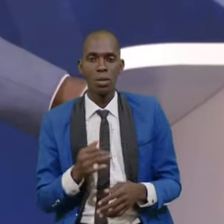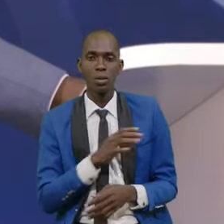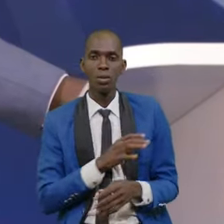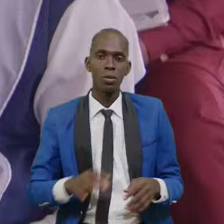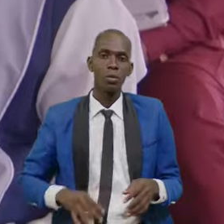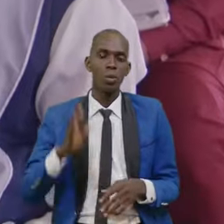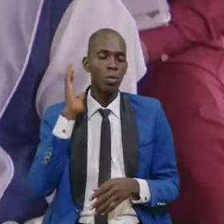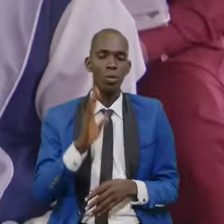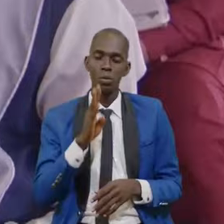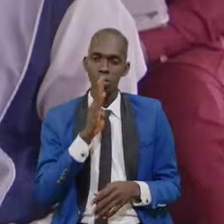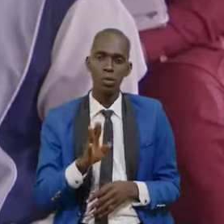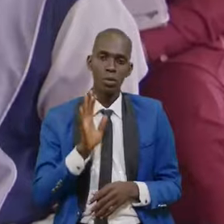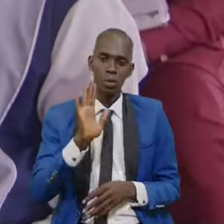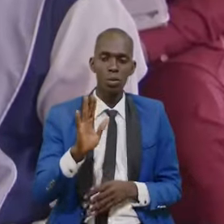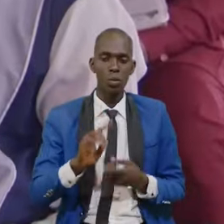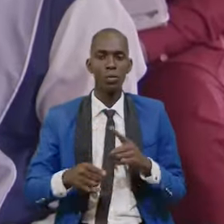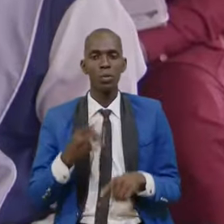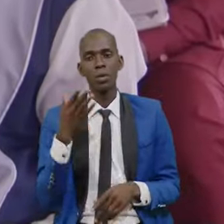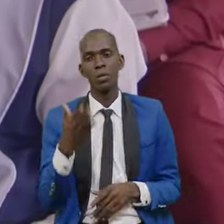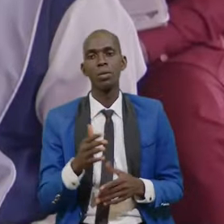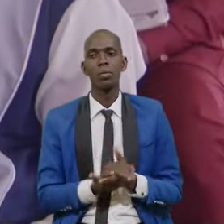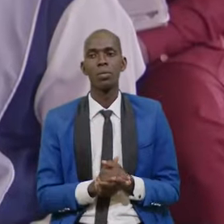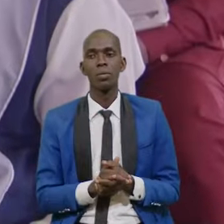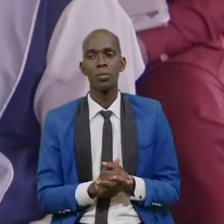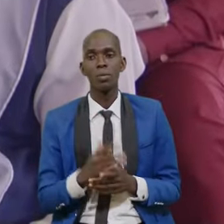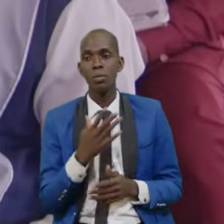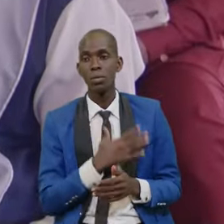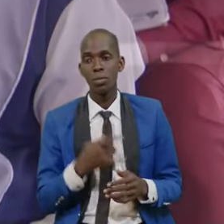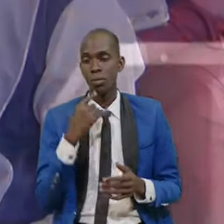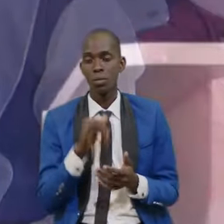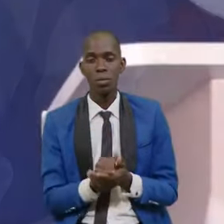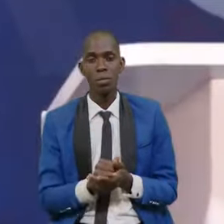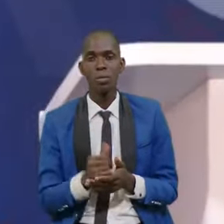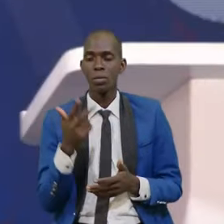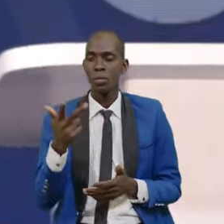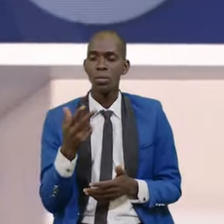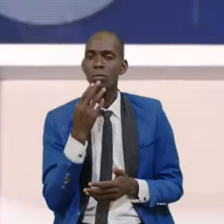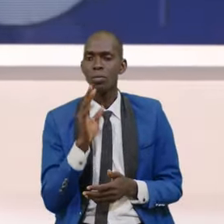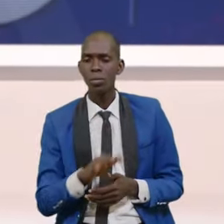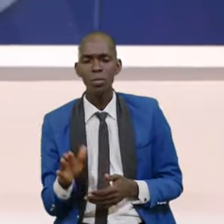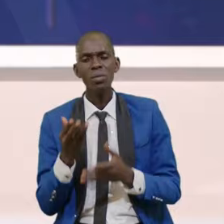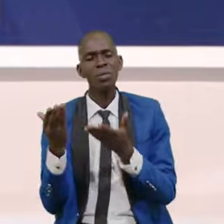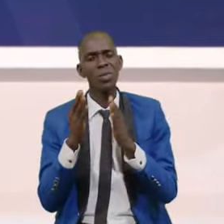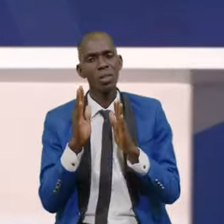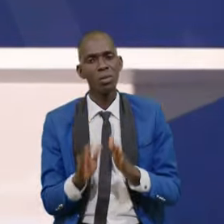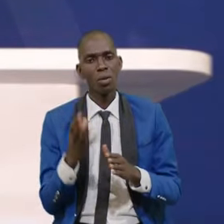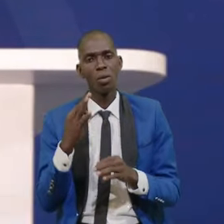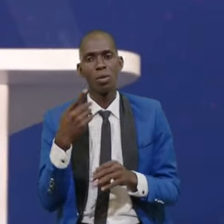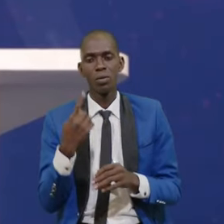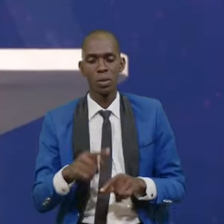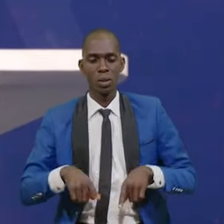your companion. And he said, Shadrach, Meshach, Abednego, servants of the living